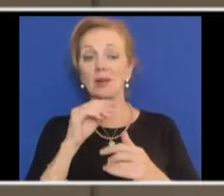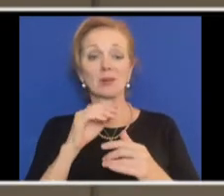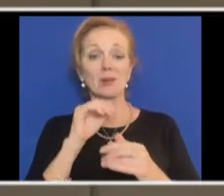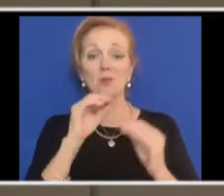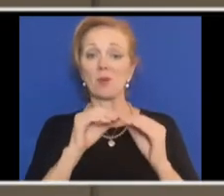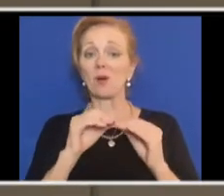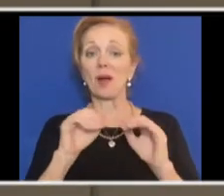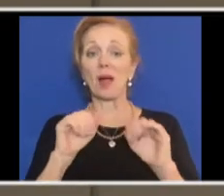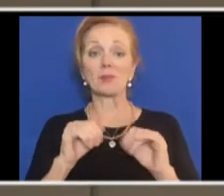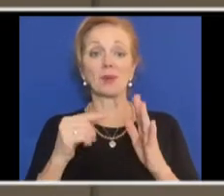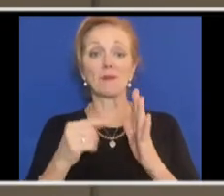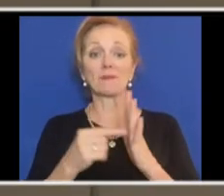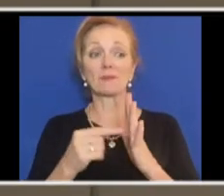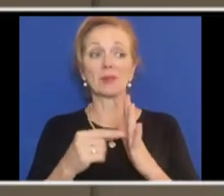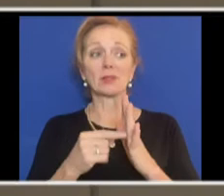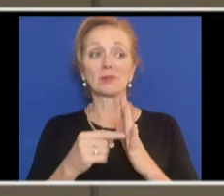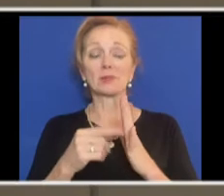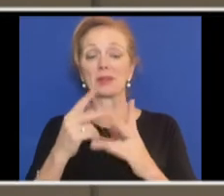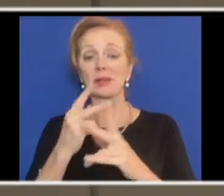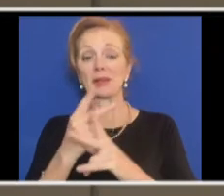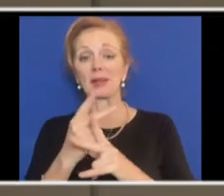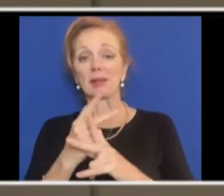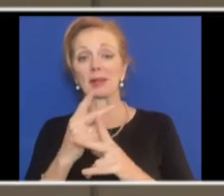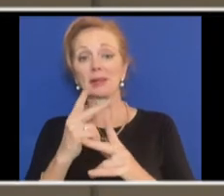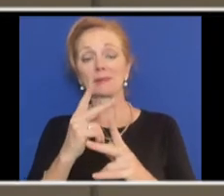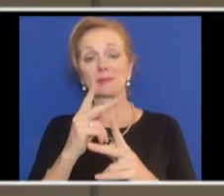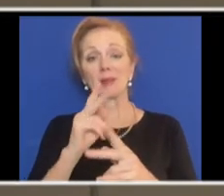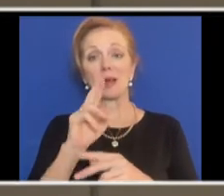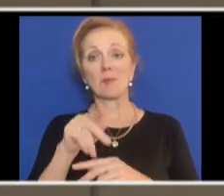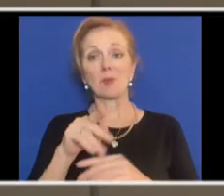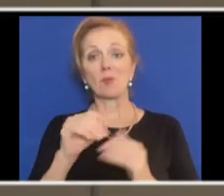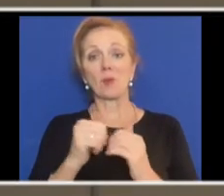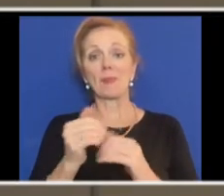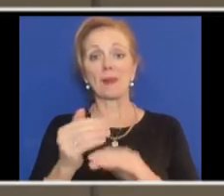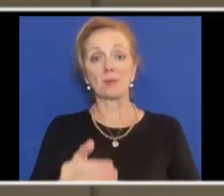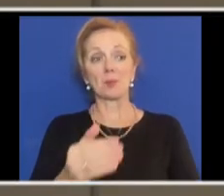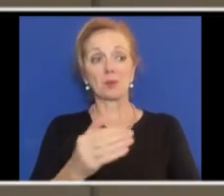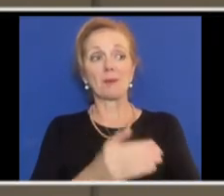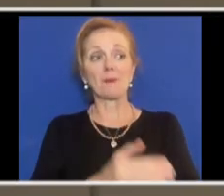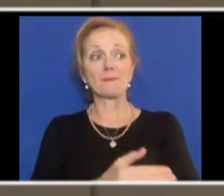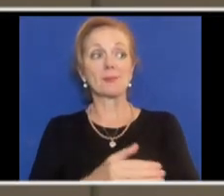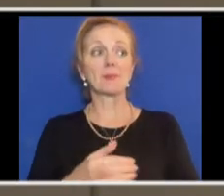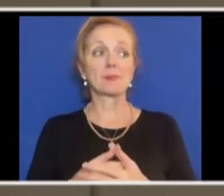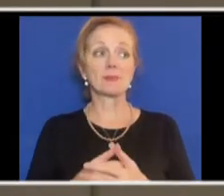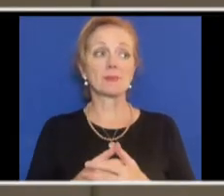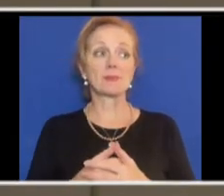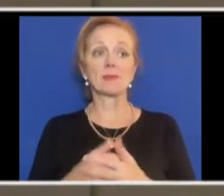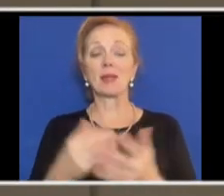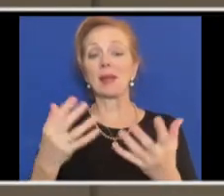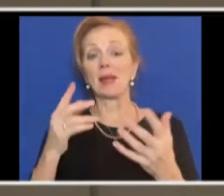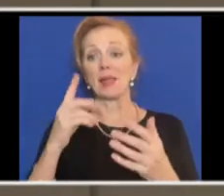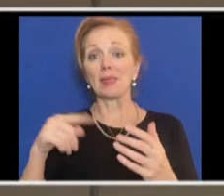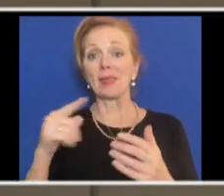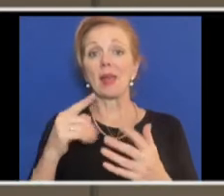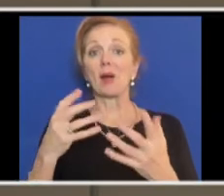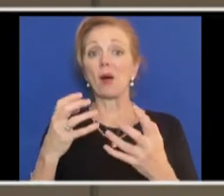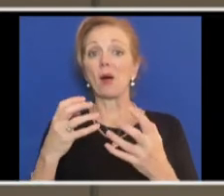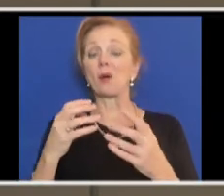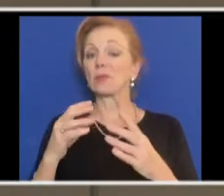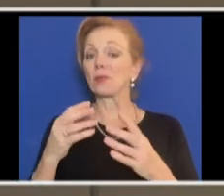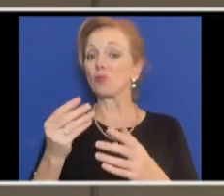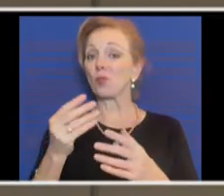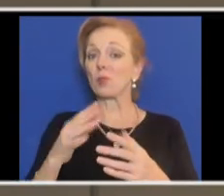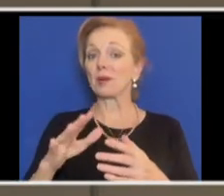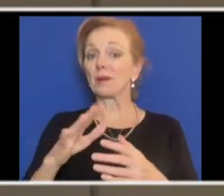able to afford to keep up with the Improvement everyone they want their their property value